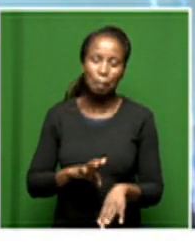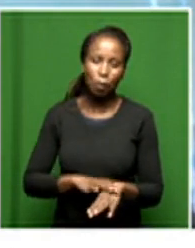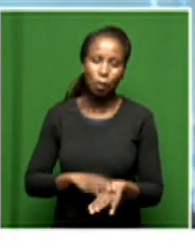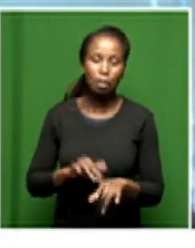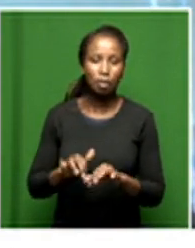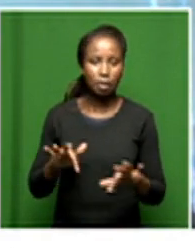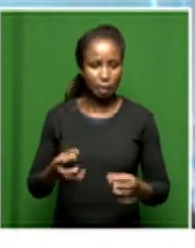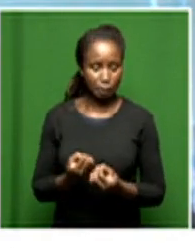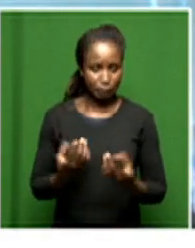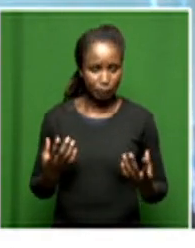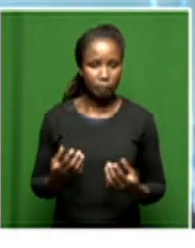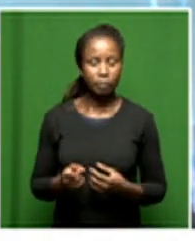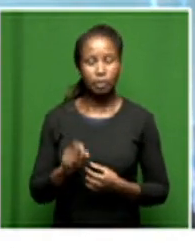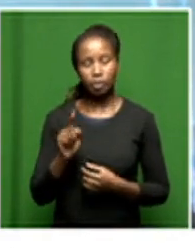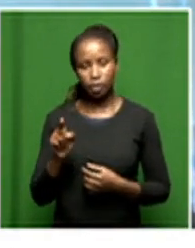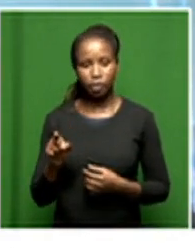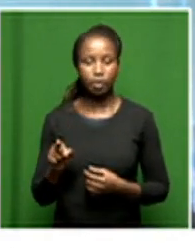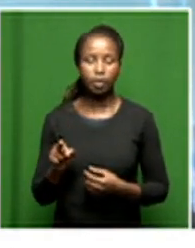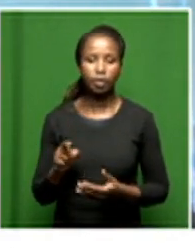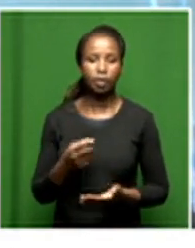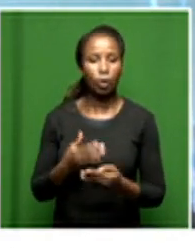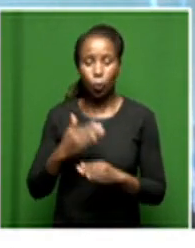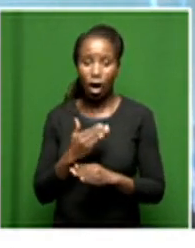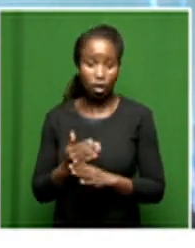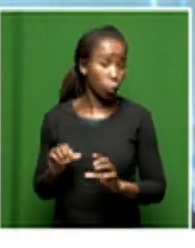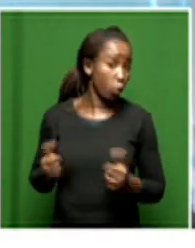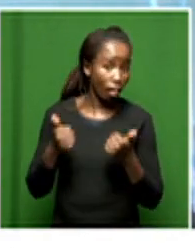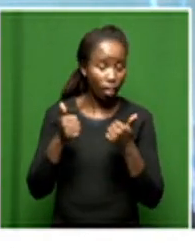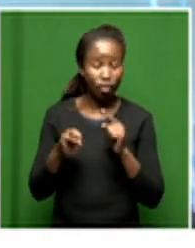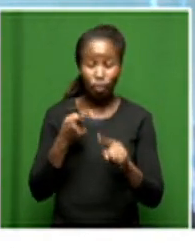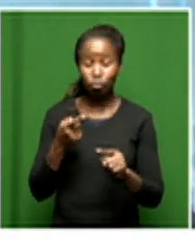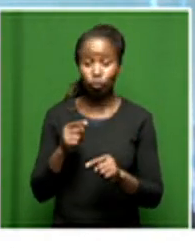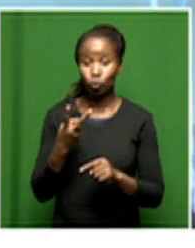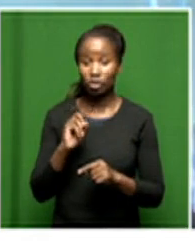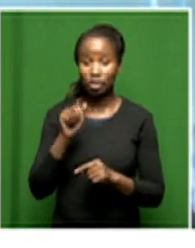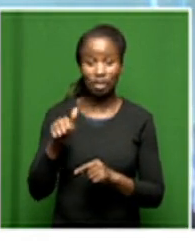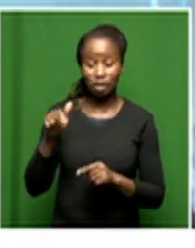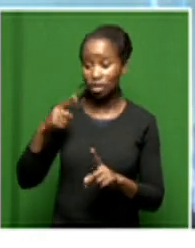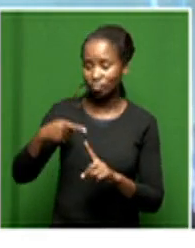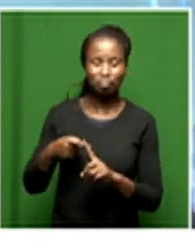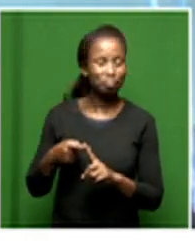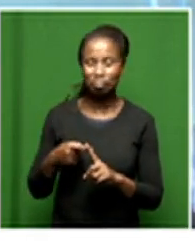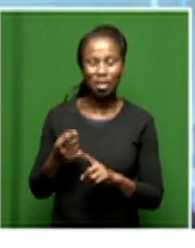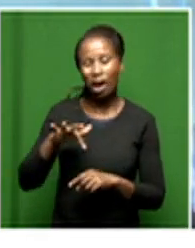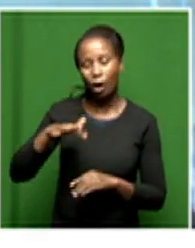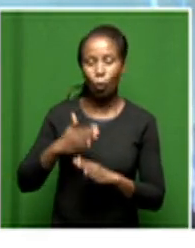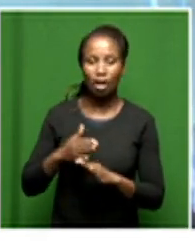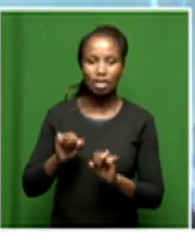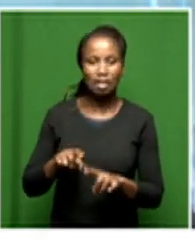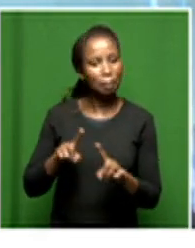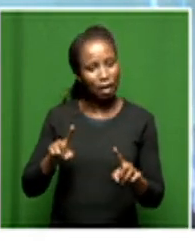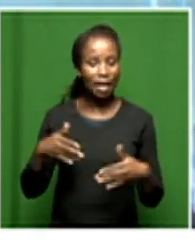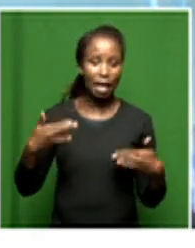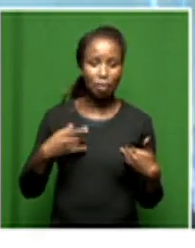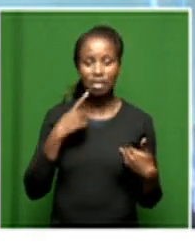was reduced, even though they didn't do as well as they did in 2016, they will still be happy that they are sending back a new ANC